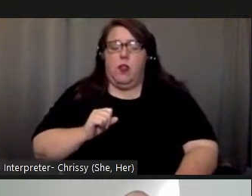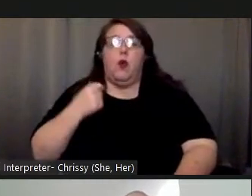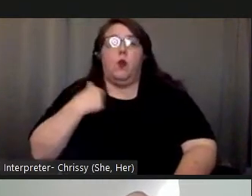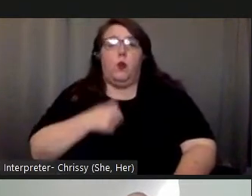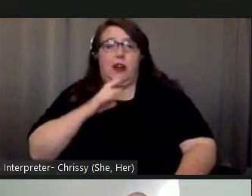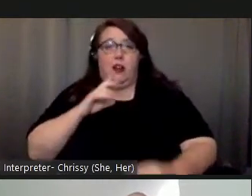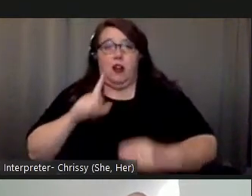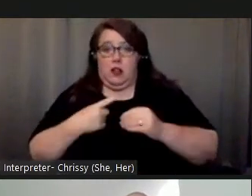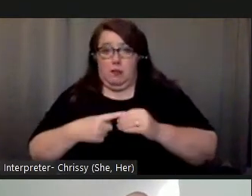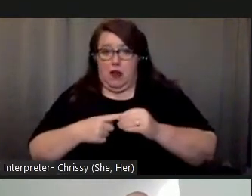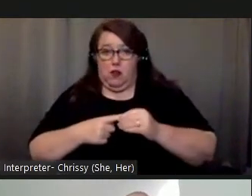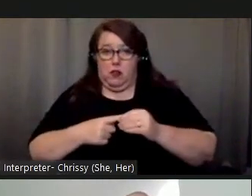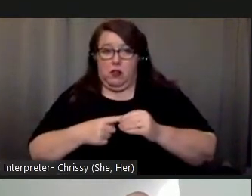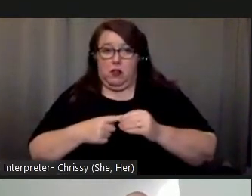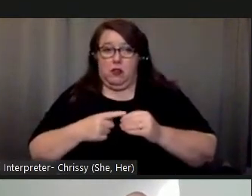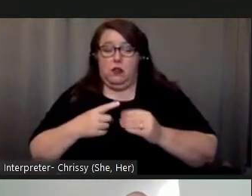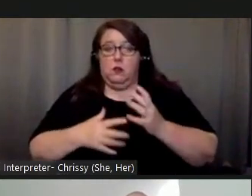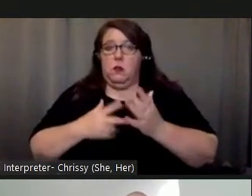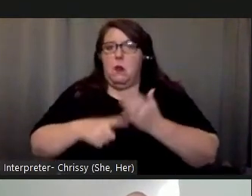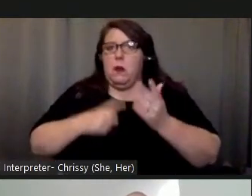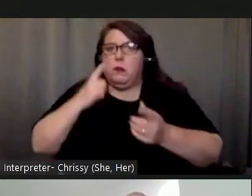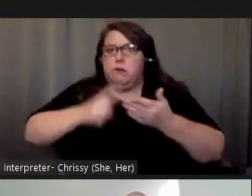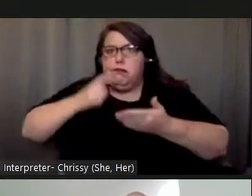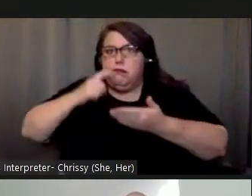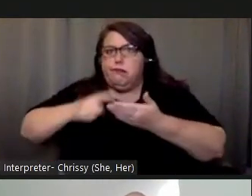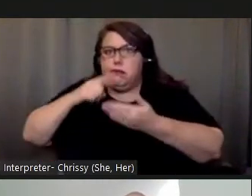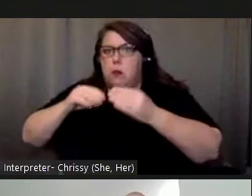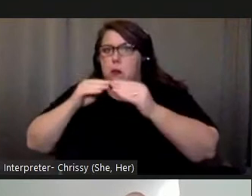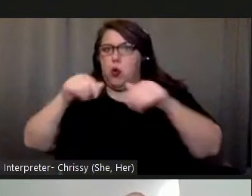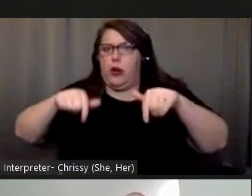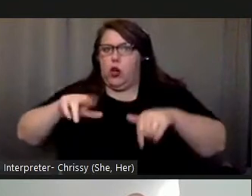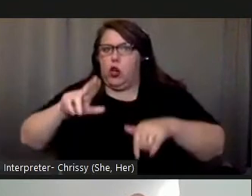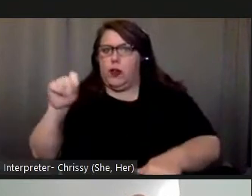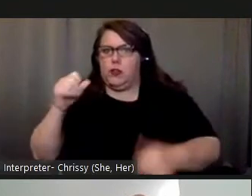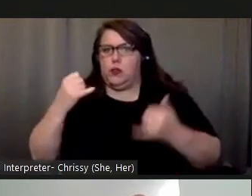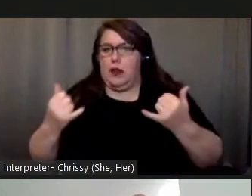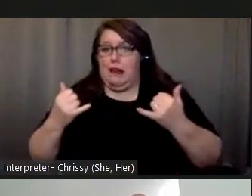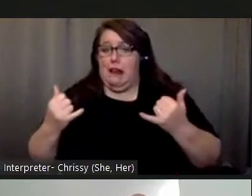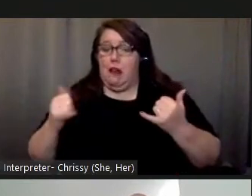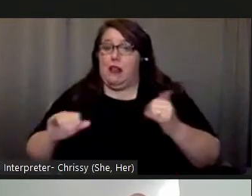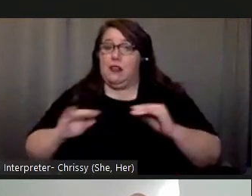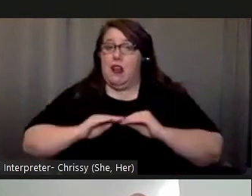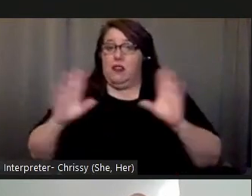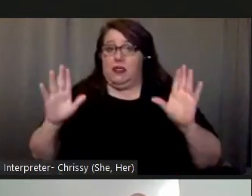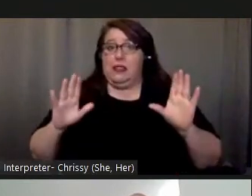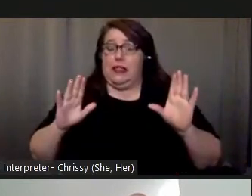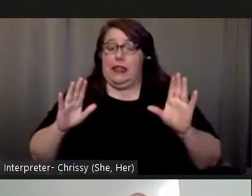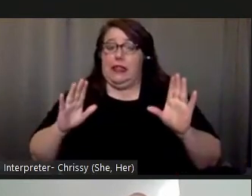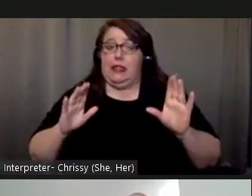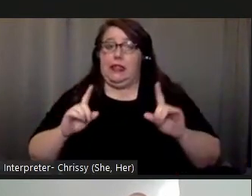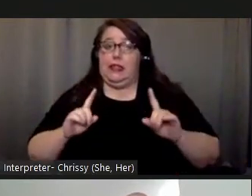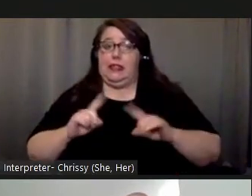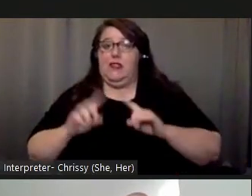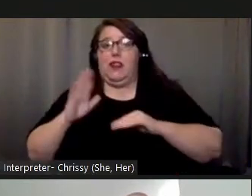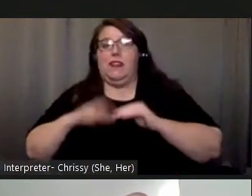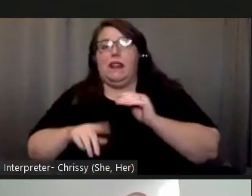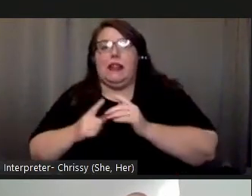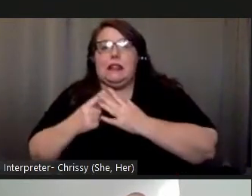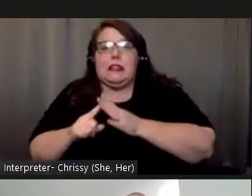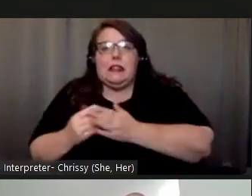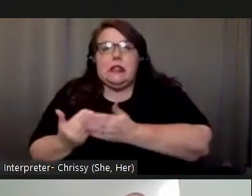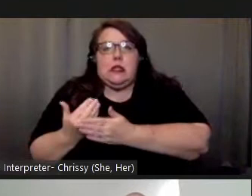predominant strains or variants that are circulating in the US right now, those are obviously distinct from these emerging